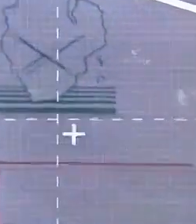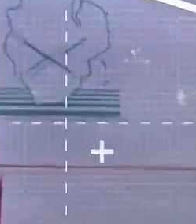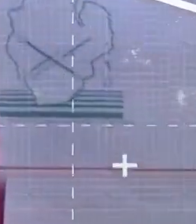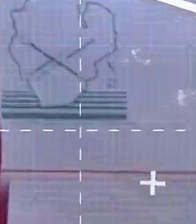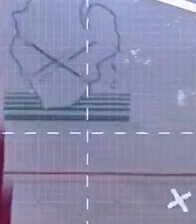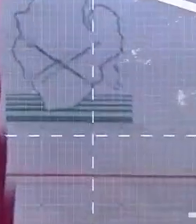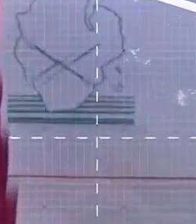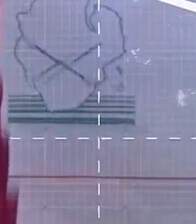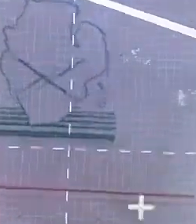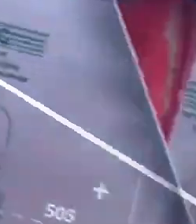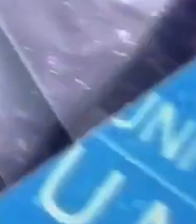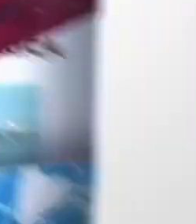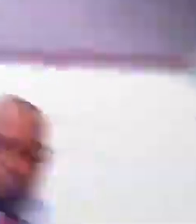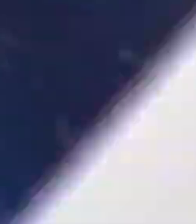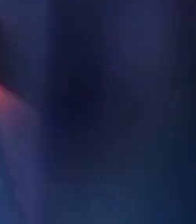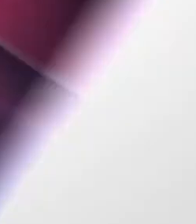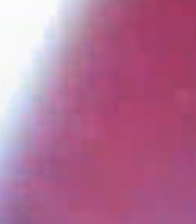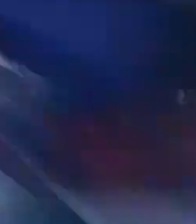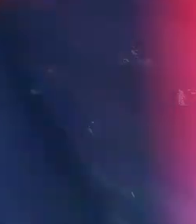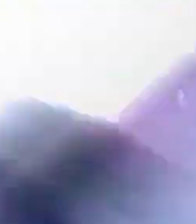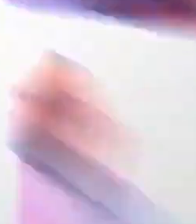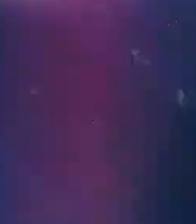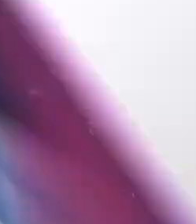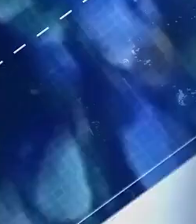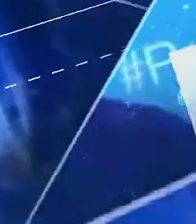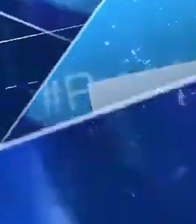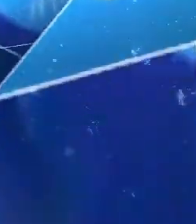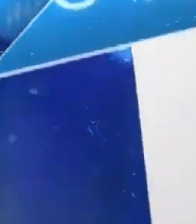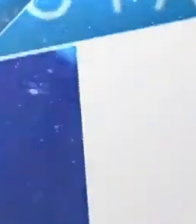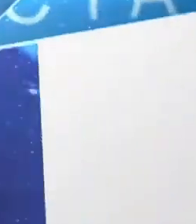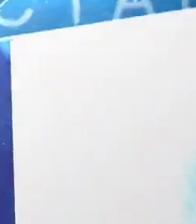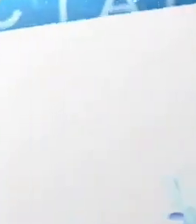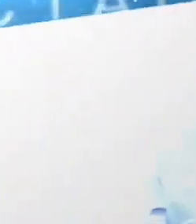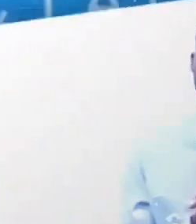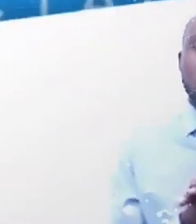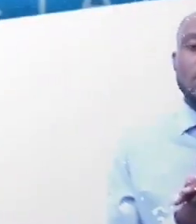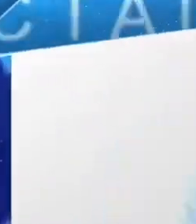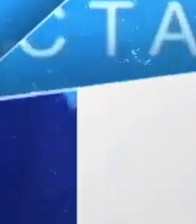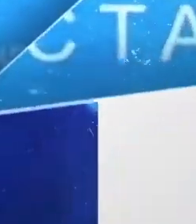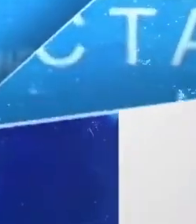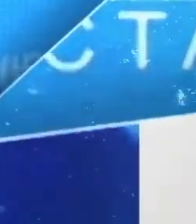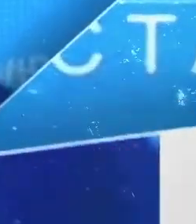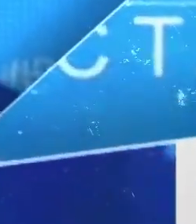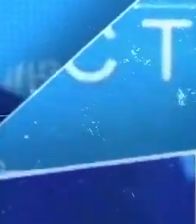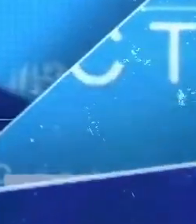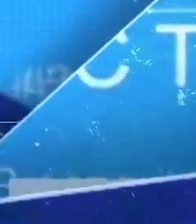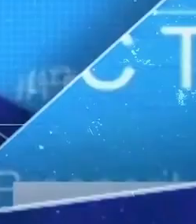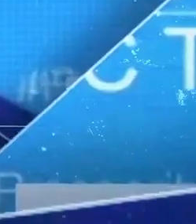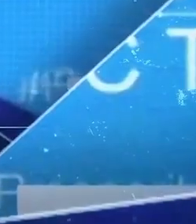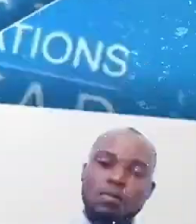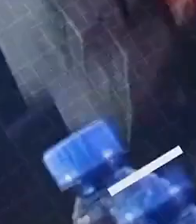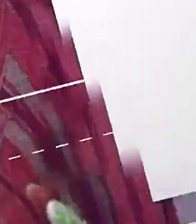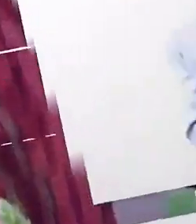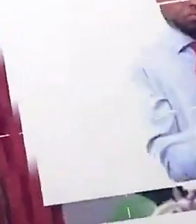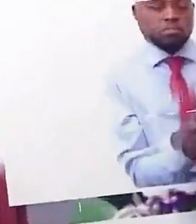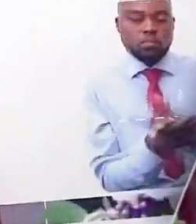Policies and practices that put people first. We call for policies and practices